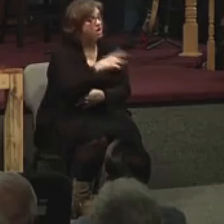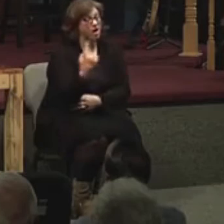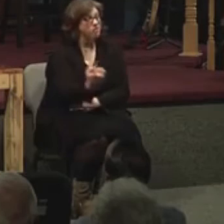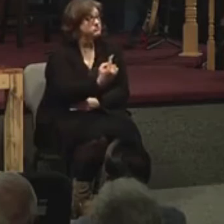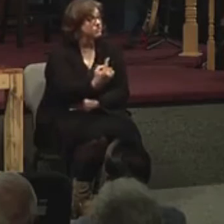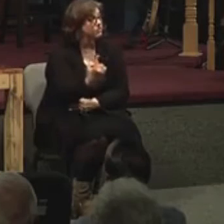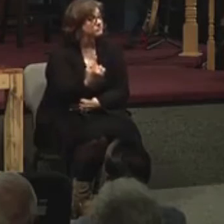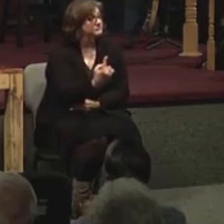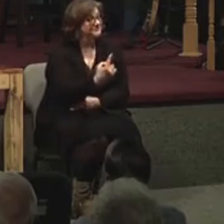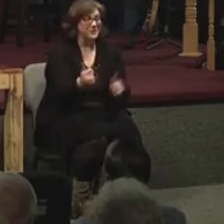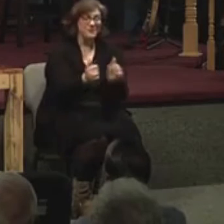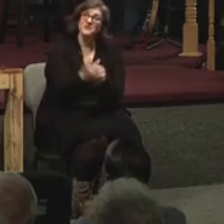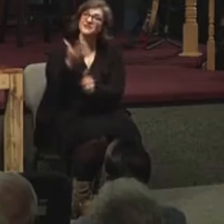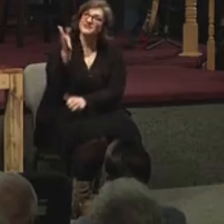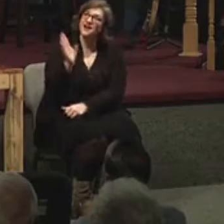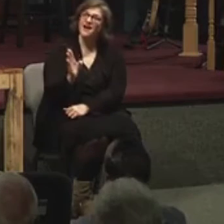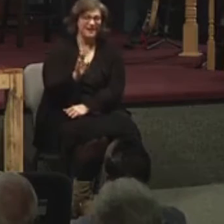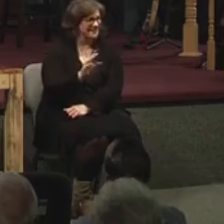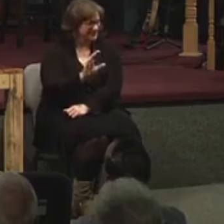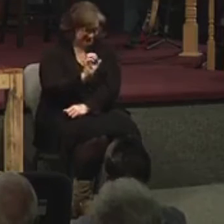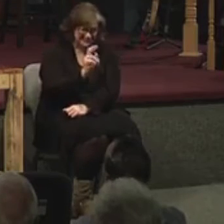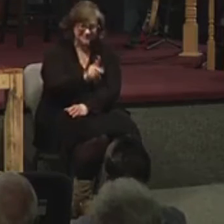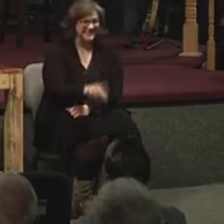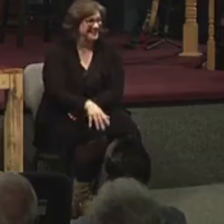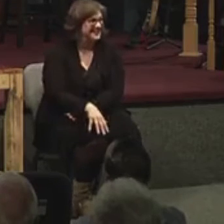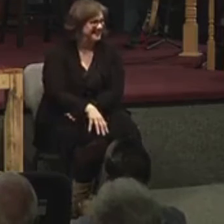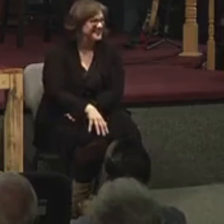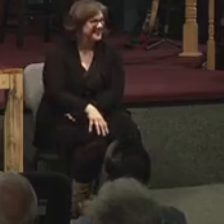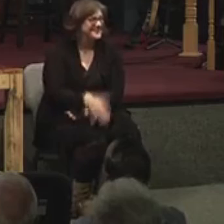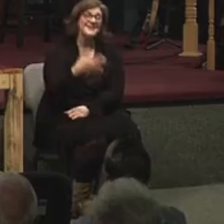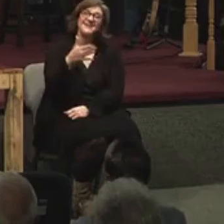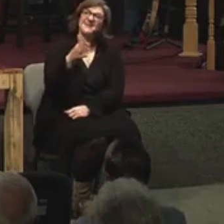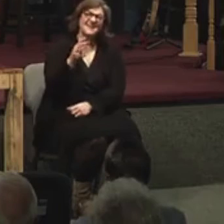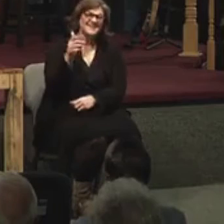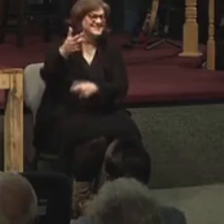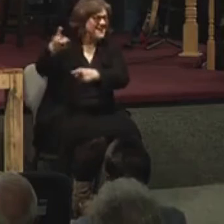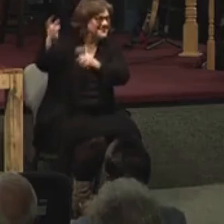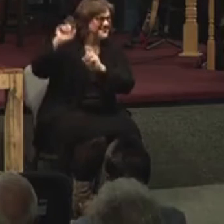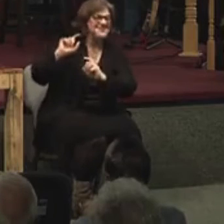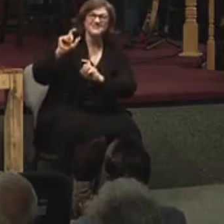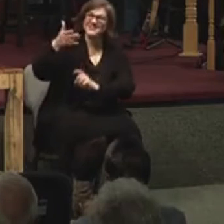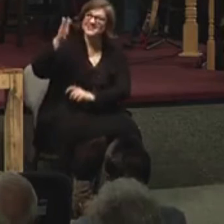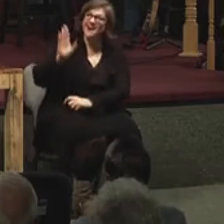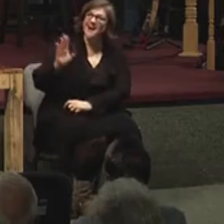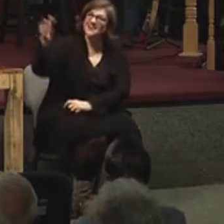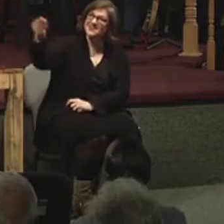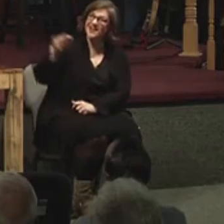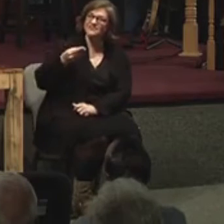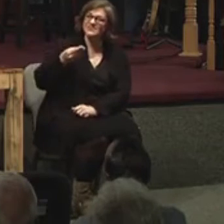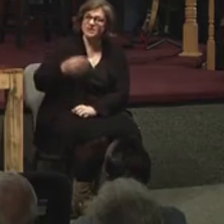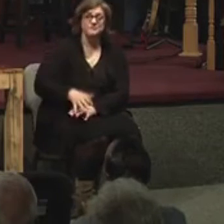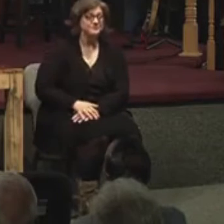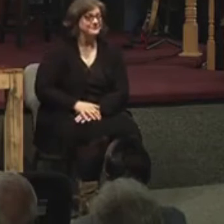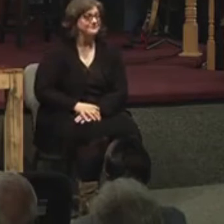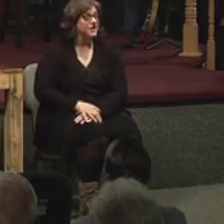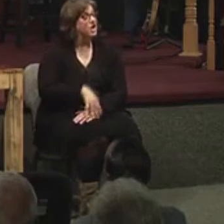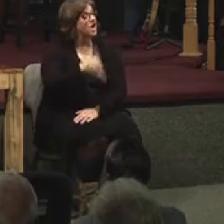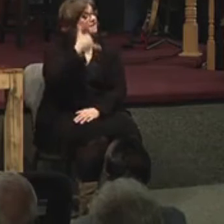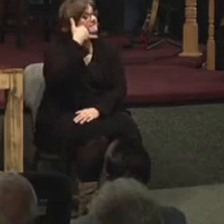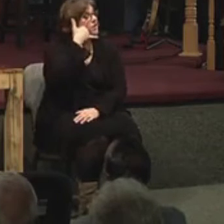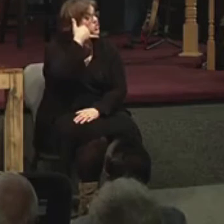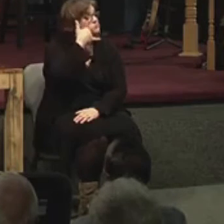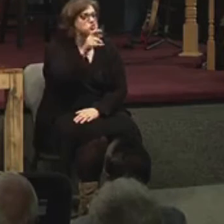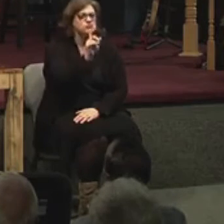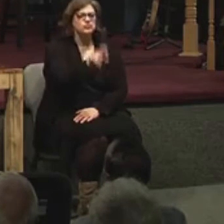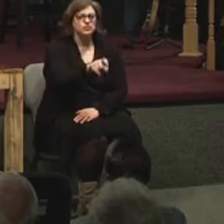God. You have permission. God gave it to us. You can and you should turn off your phone from time